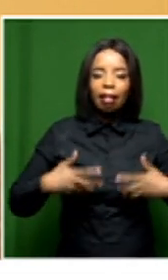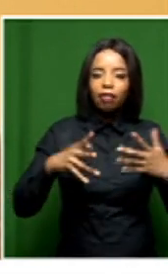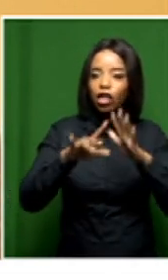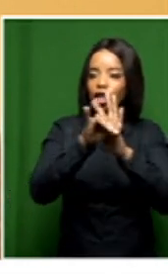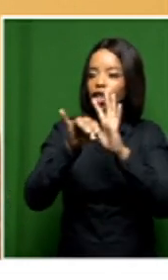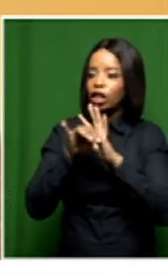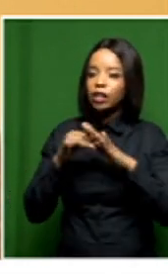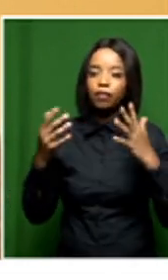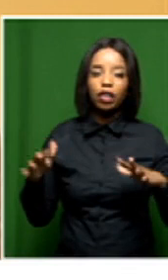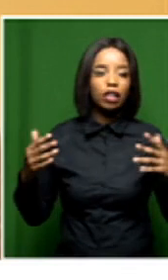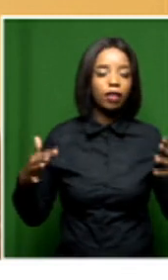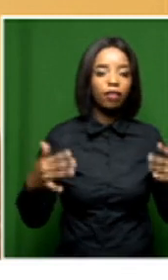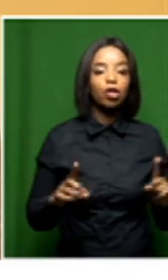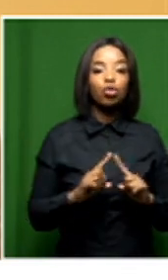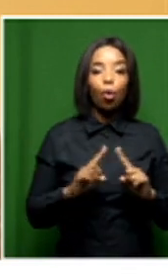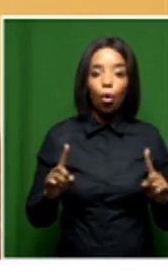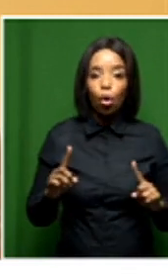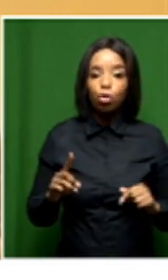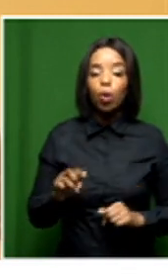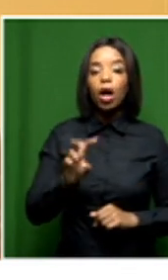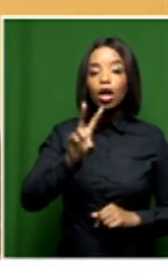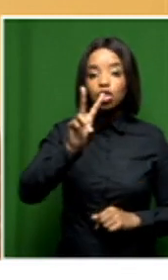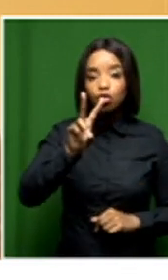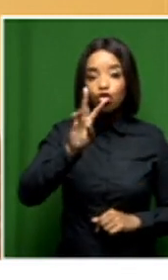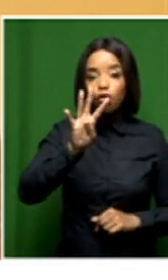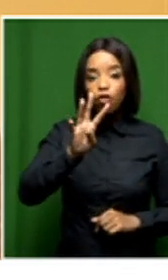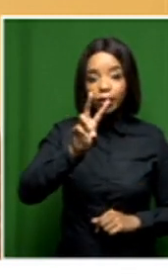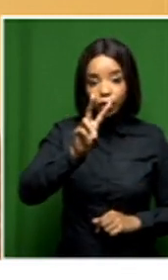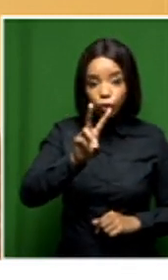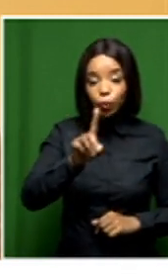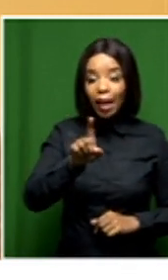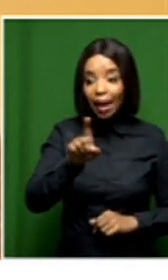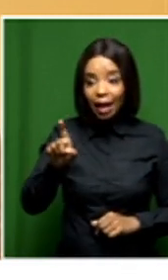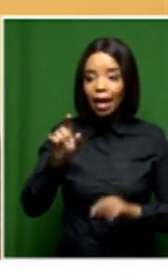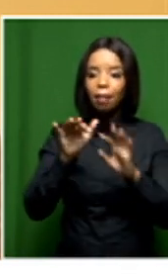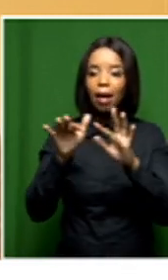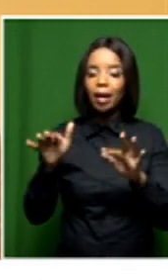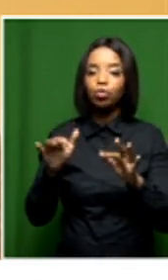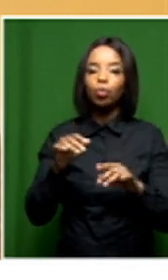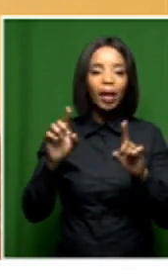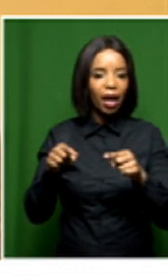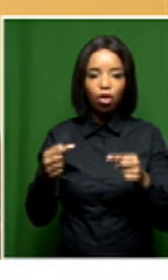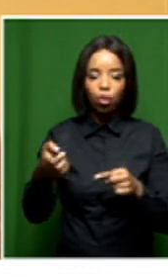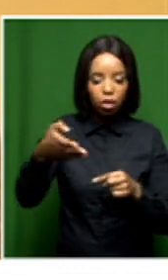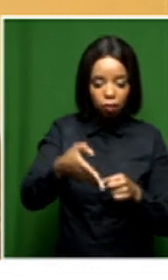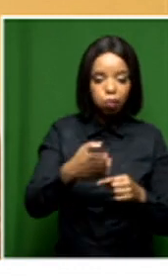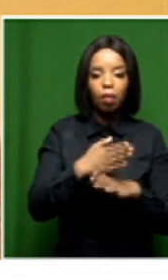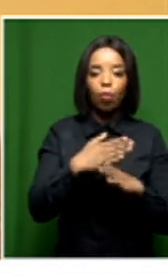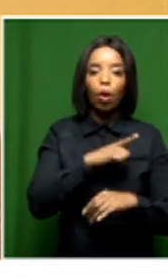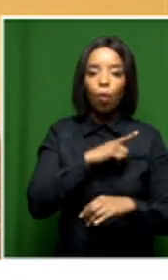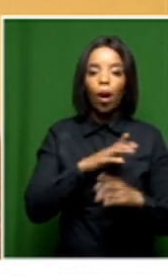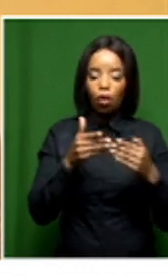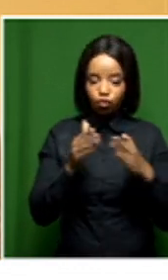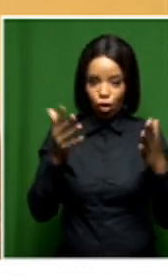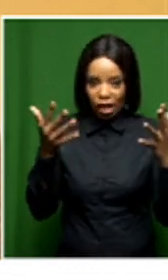those 242 of which the case have been open, obviously they can't be at work. However, we are trying to move with the speed